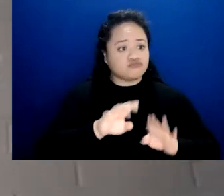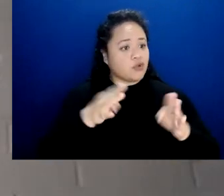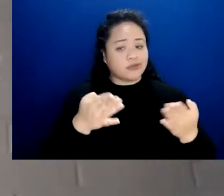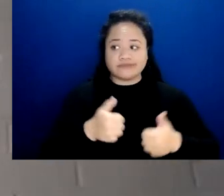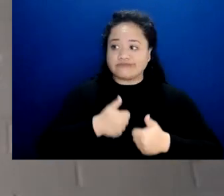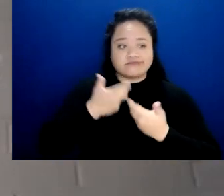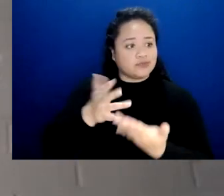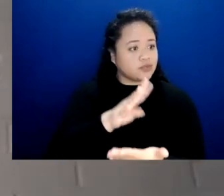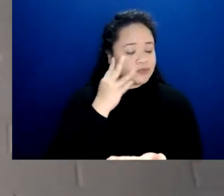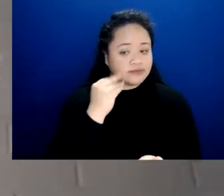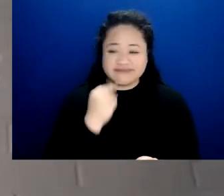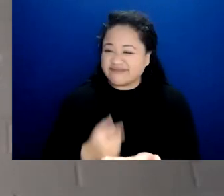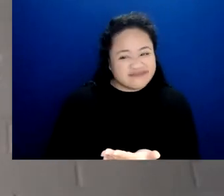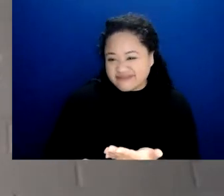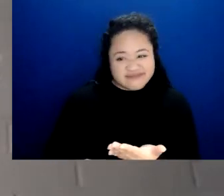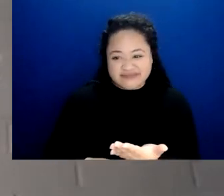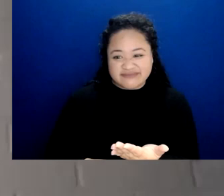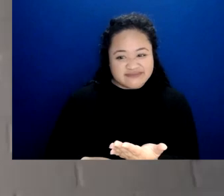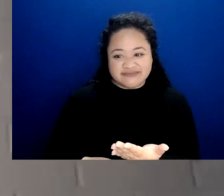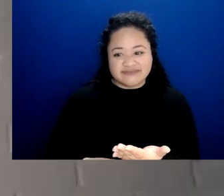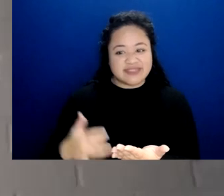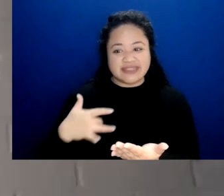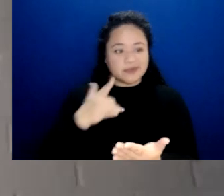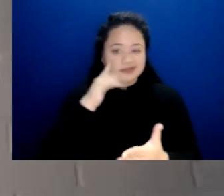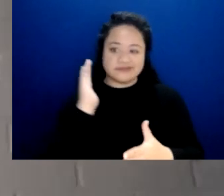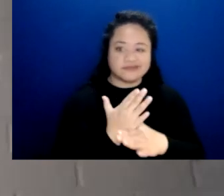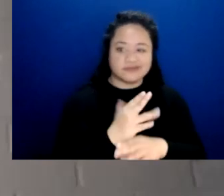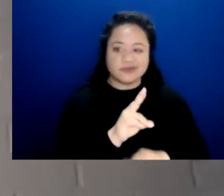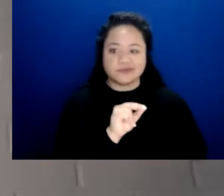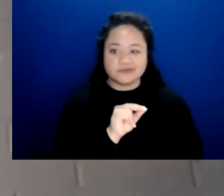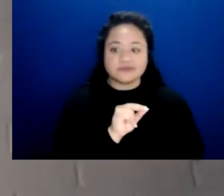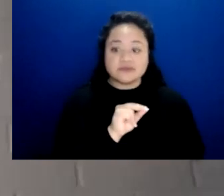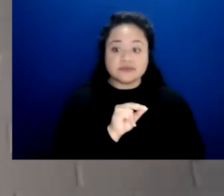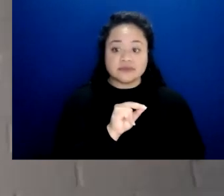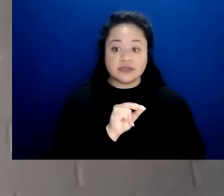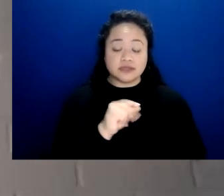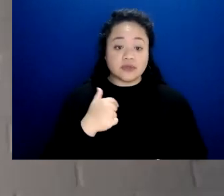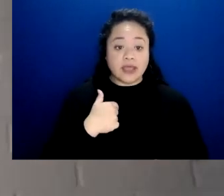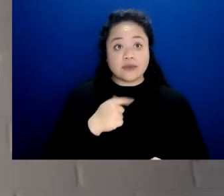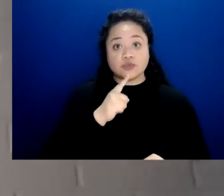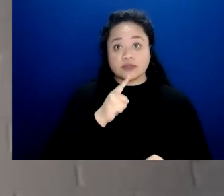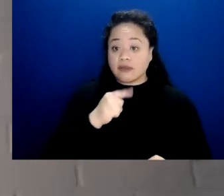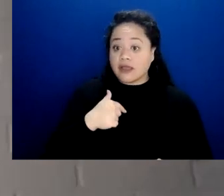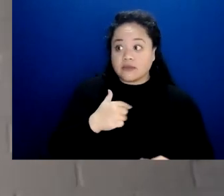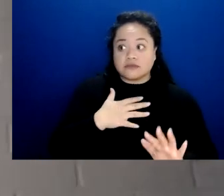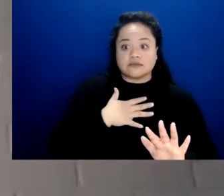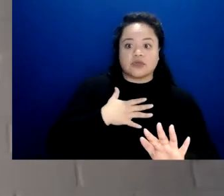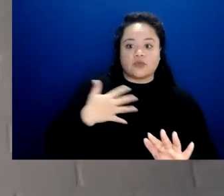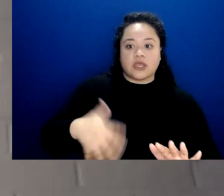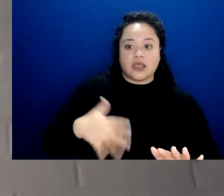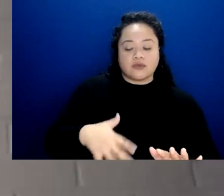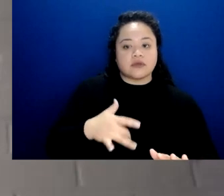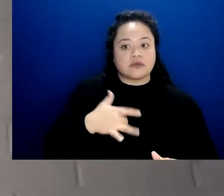we face every day, depending on, you know, I'm grateful to have lived in a little better neighborhood, you know,